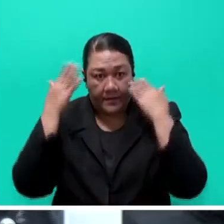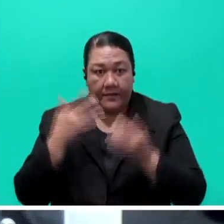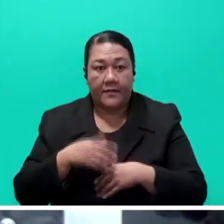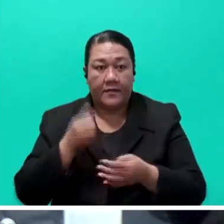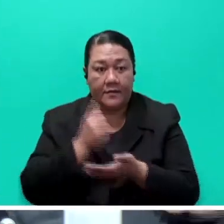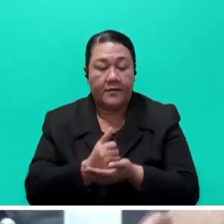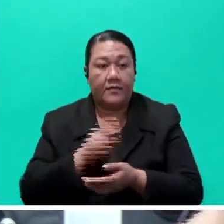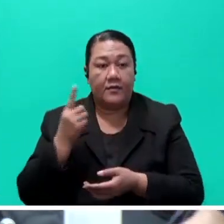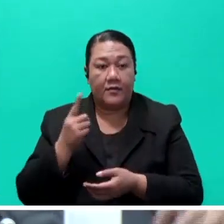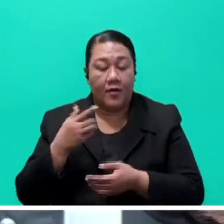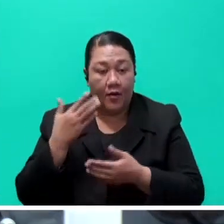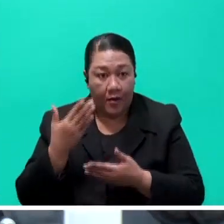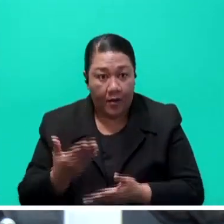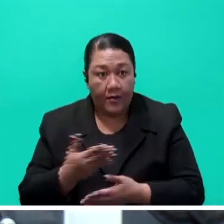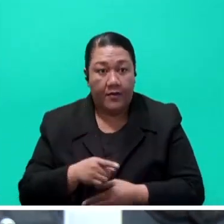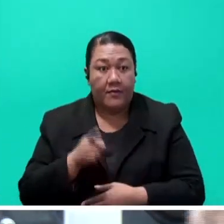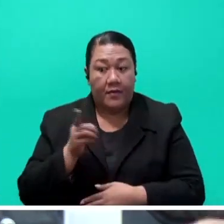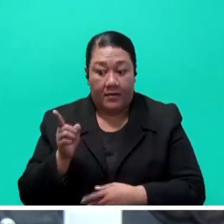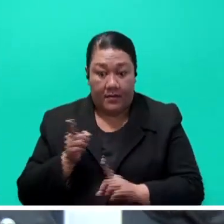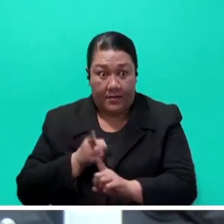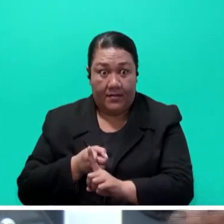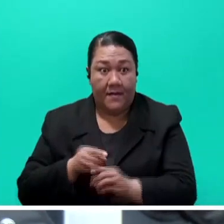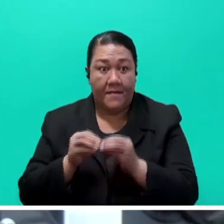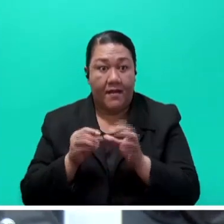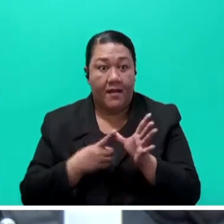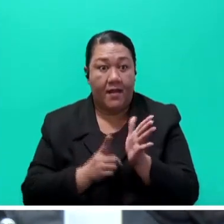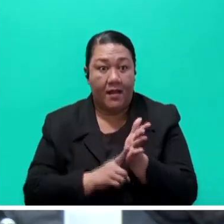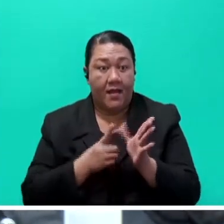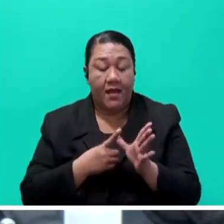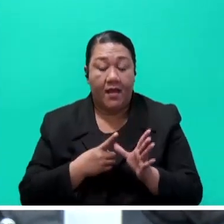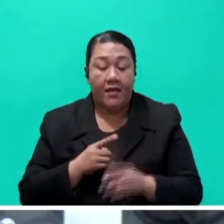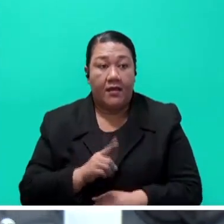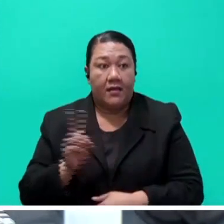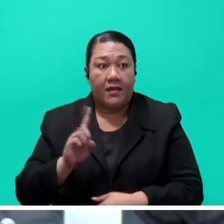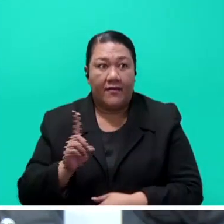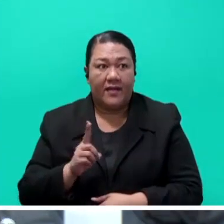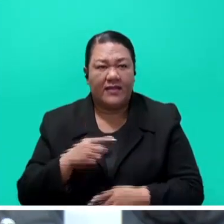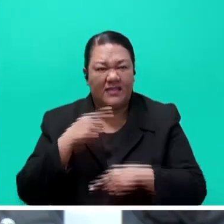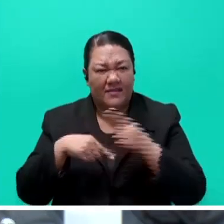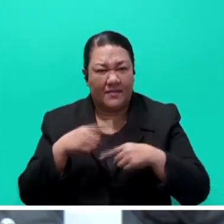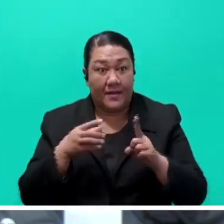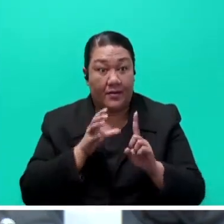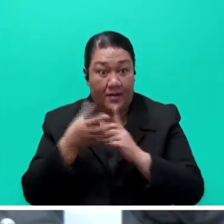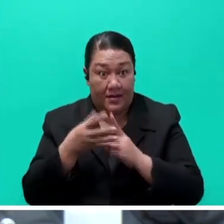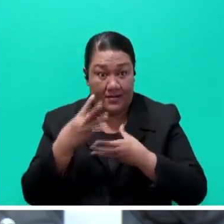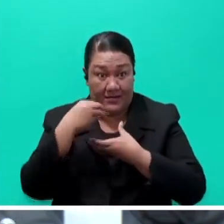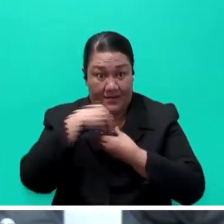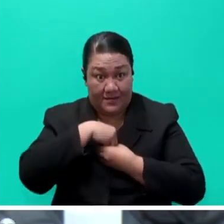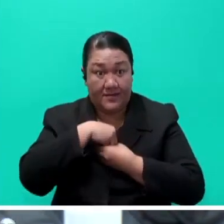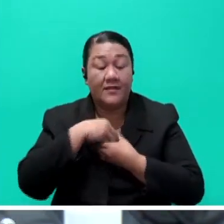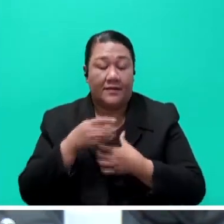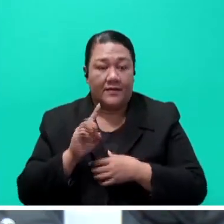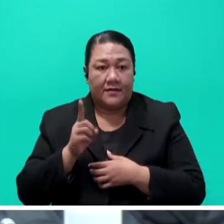answer. It's more than a heritage and an inherent issue that this coalition government has